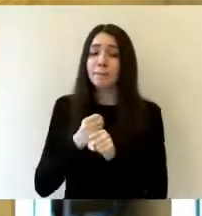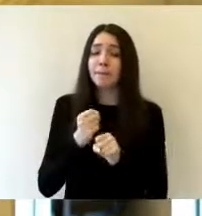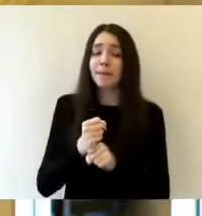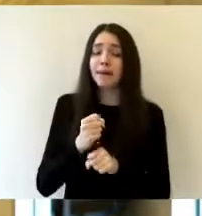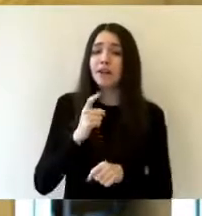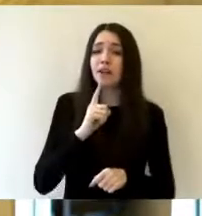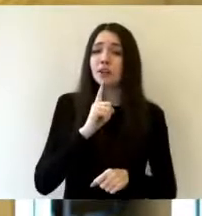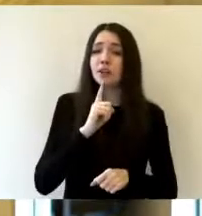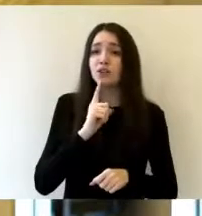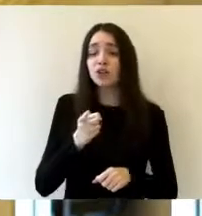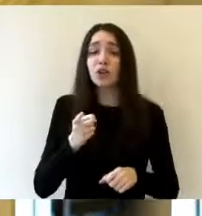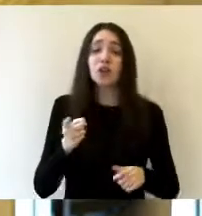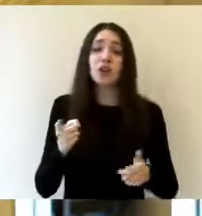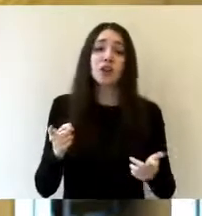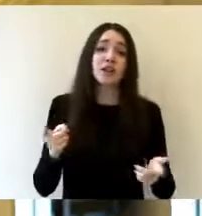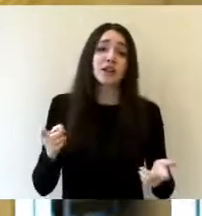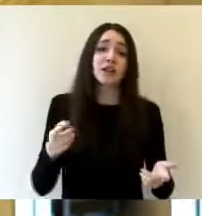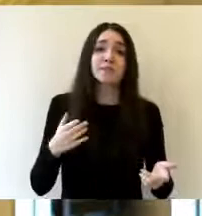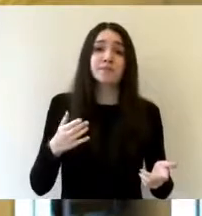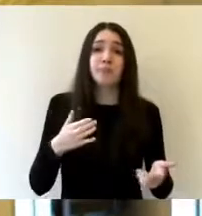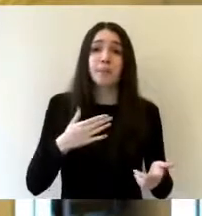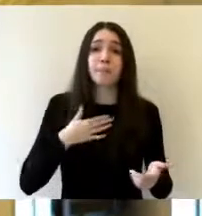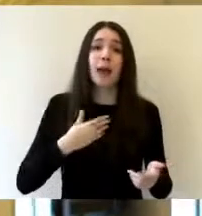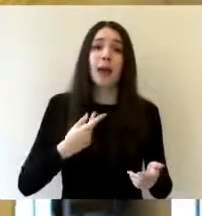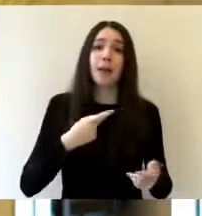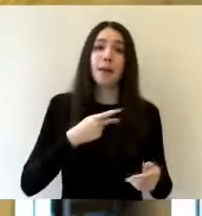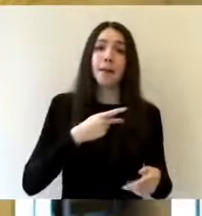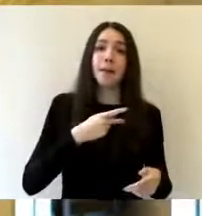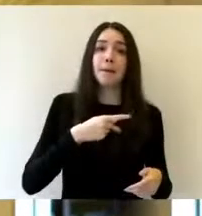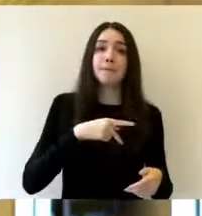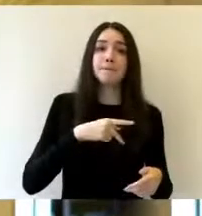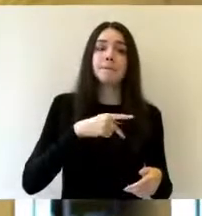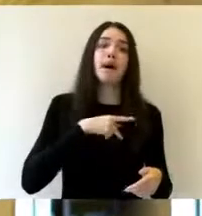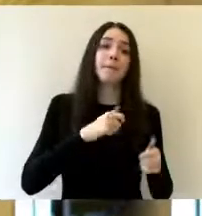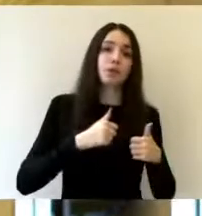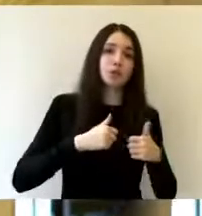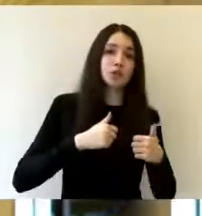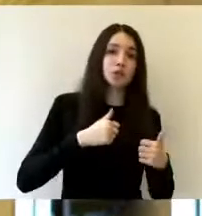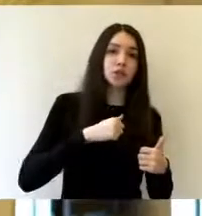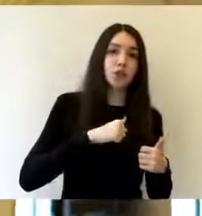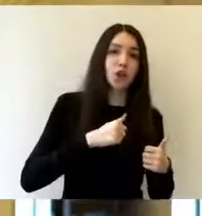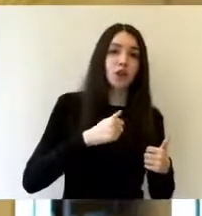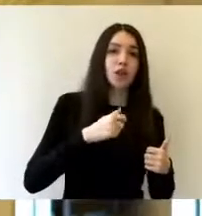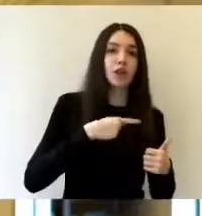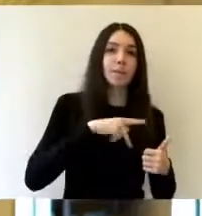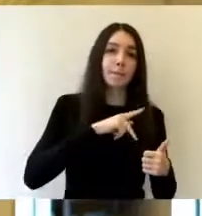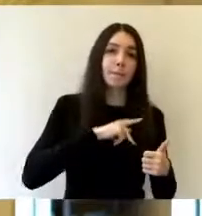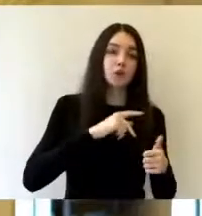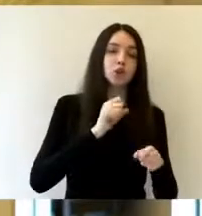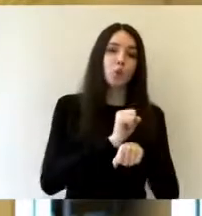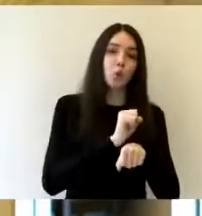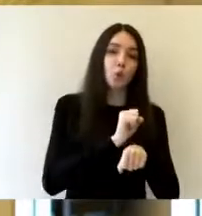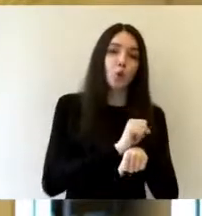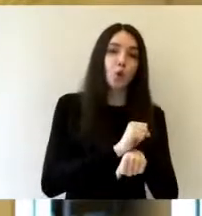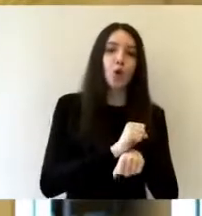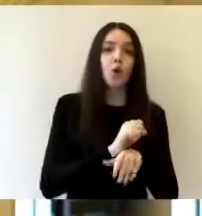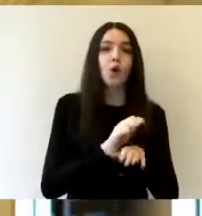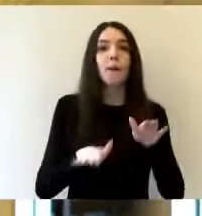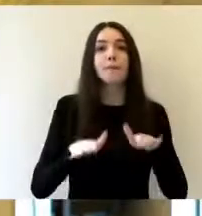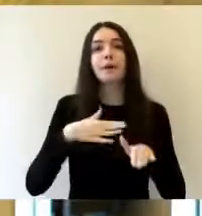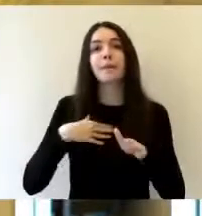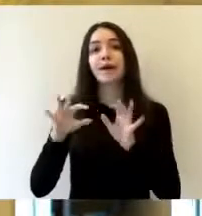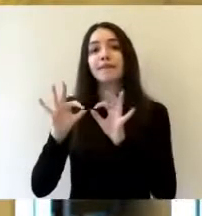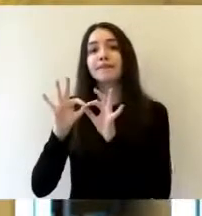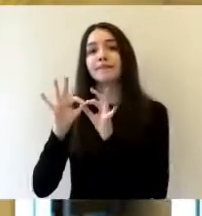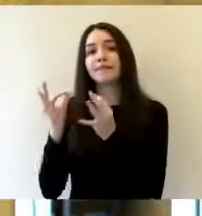like, basically my personal, my professional practice, and then my family. Sure. So that's, yeah, I guess my answer is